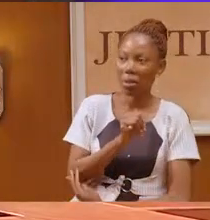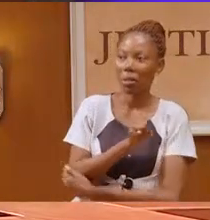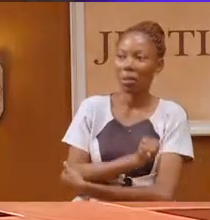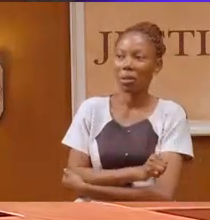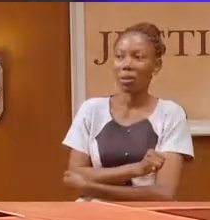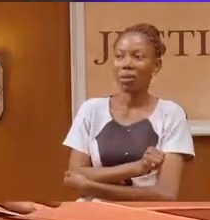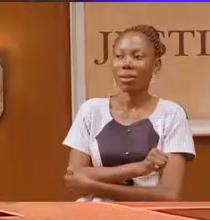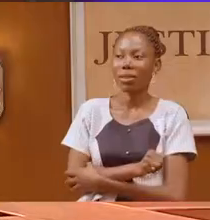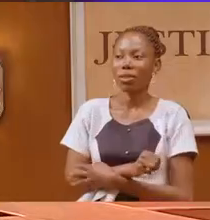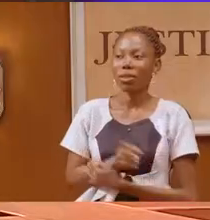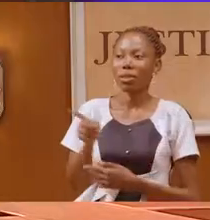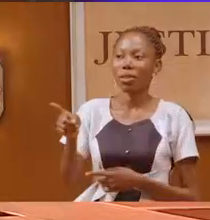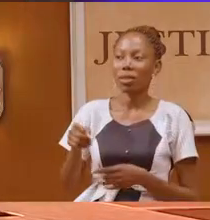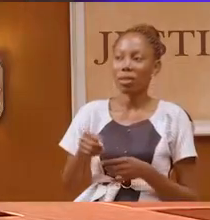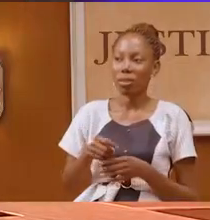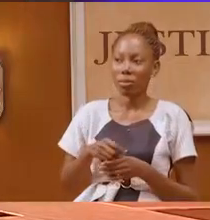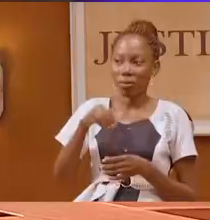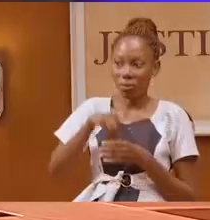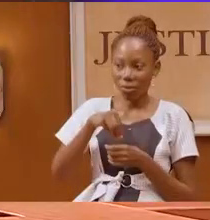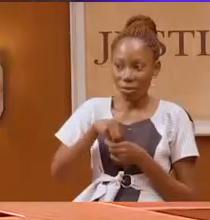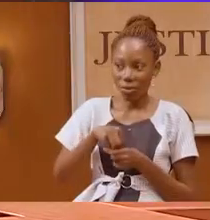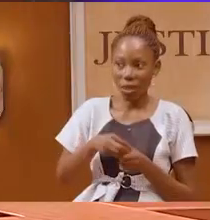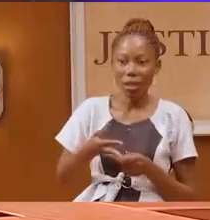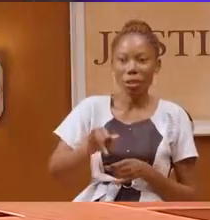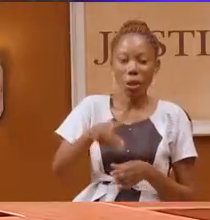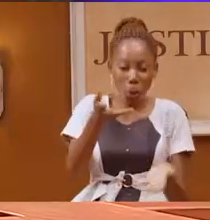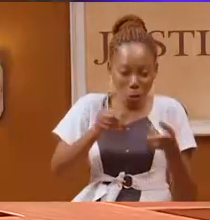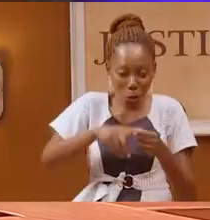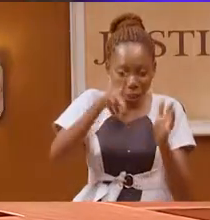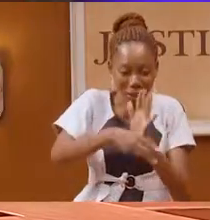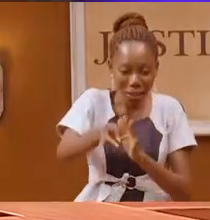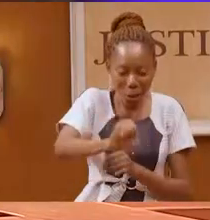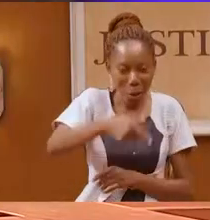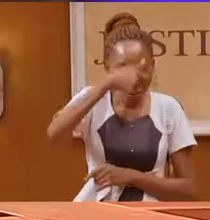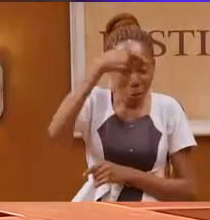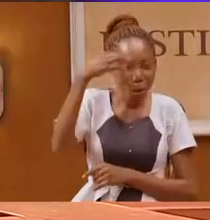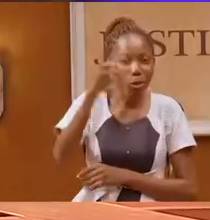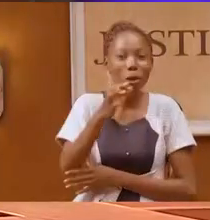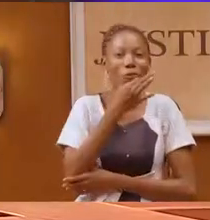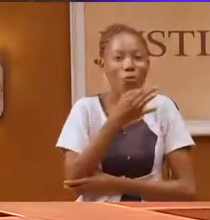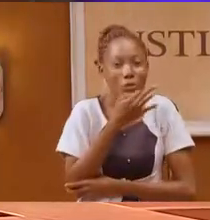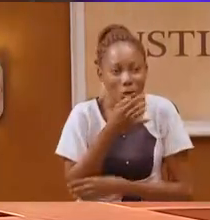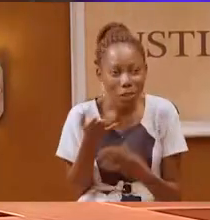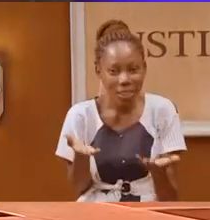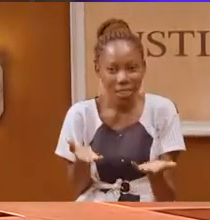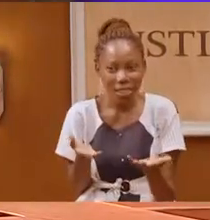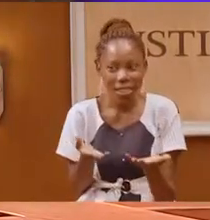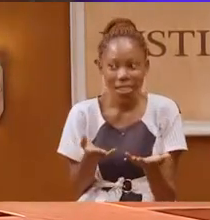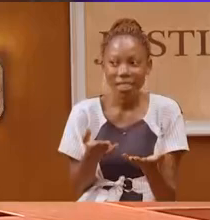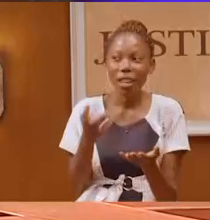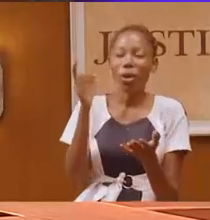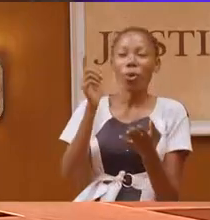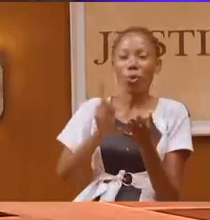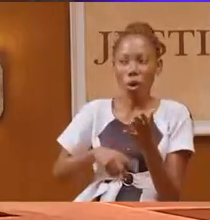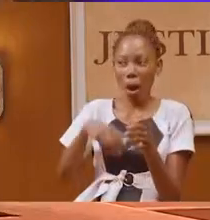That thing, I tell you, they wanted to kill themselves because of that particular thing. How they used to do it, I don't know. Now, the one part of it,